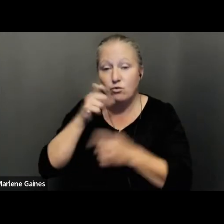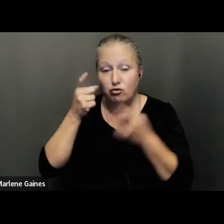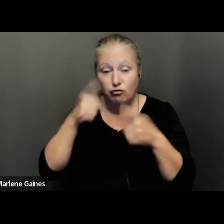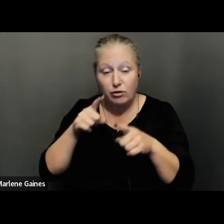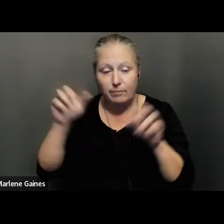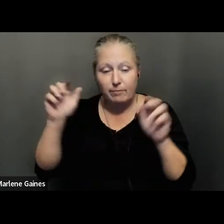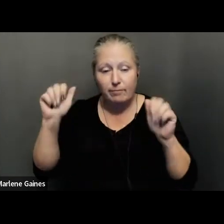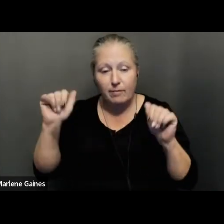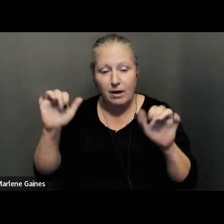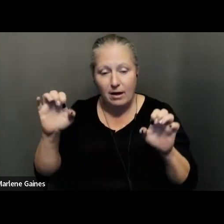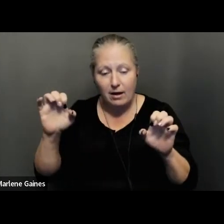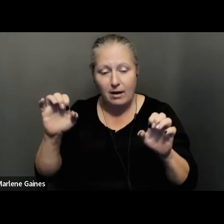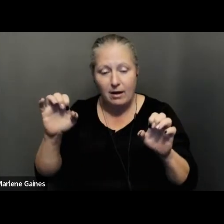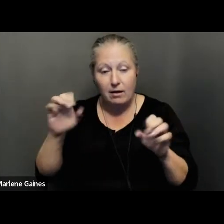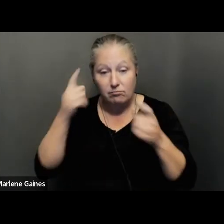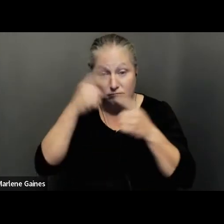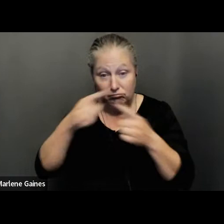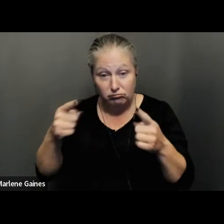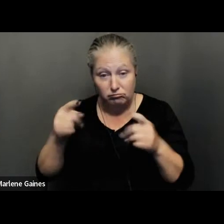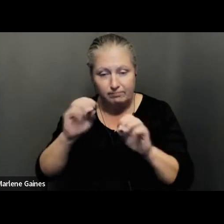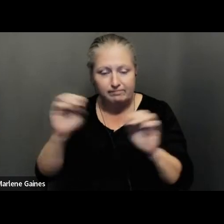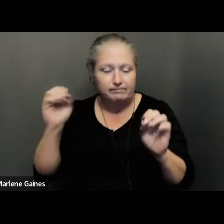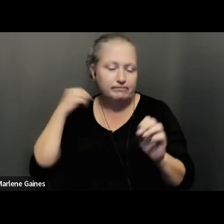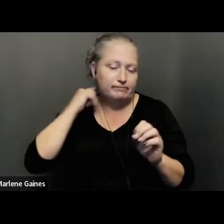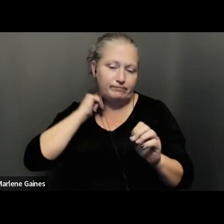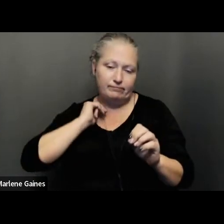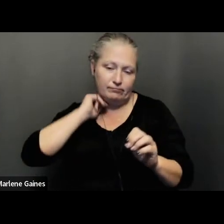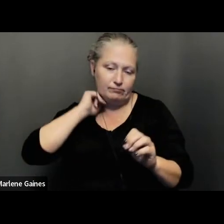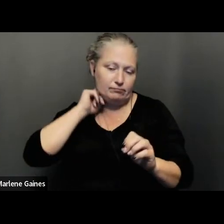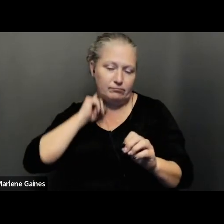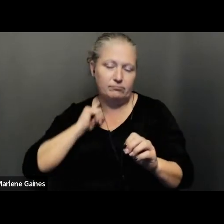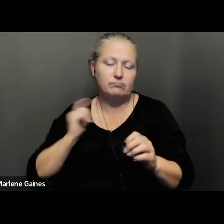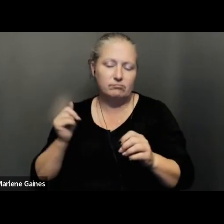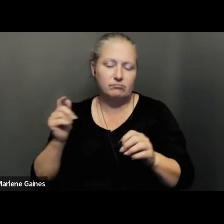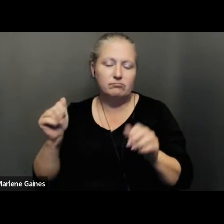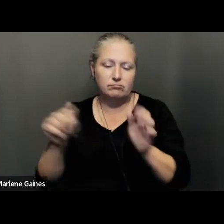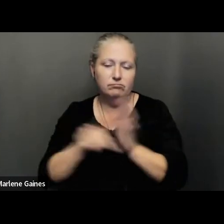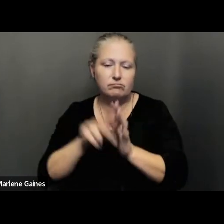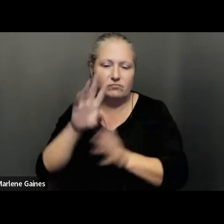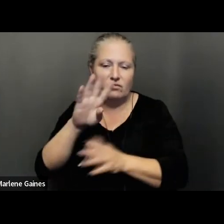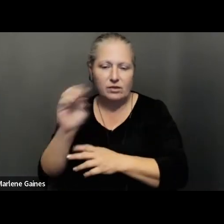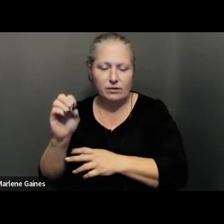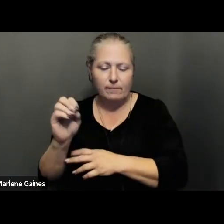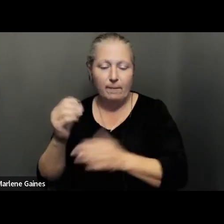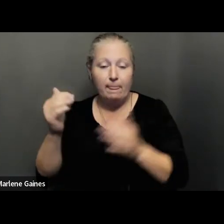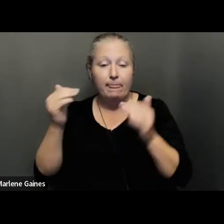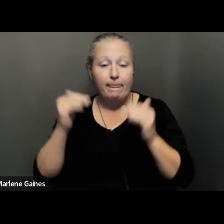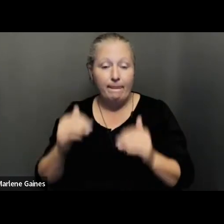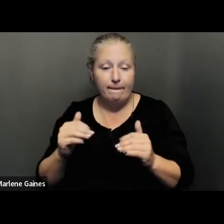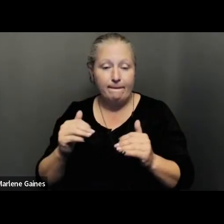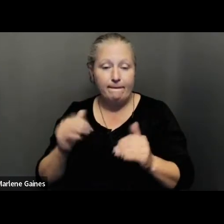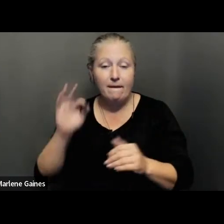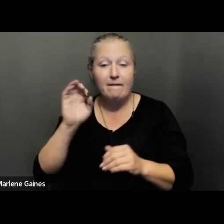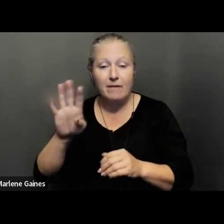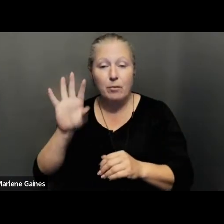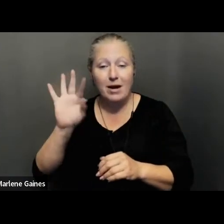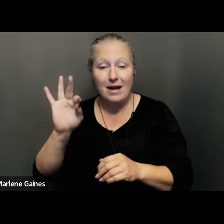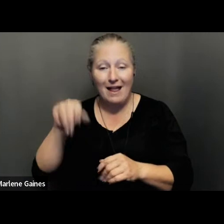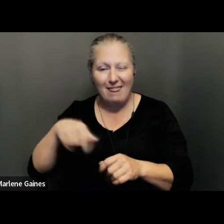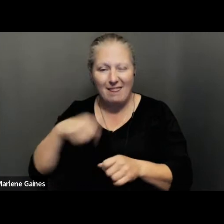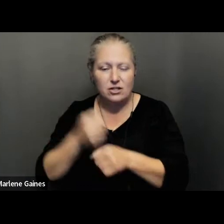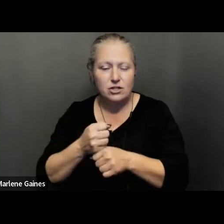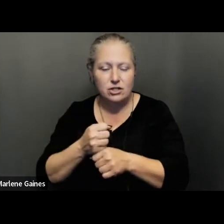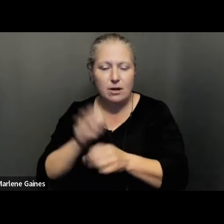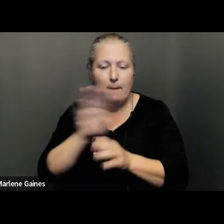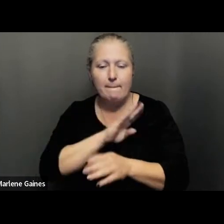say aye. Aye. Any opposed? Hearing none, motion carried 4-0. Next. Also on February 9th of this year, the